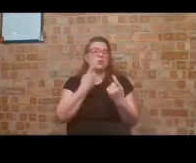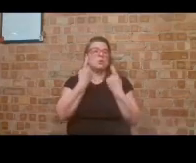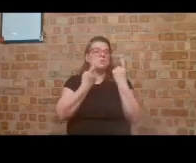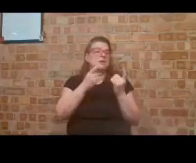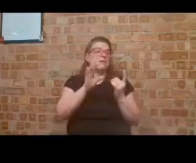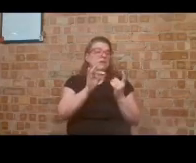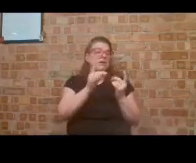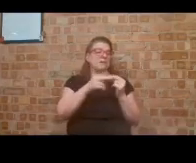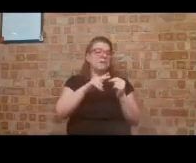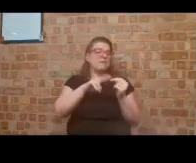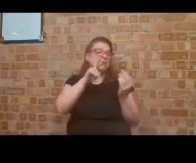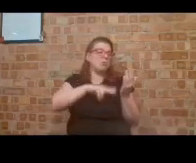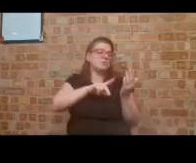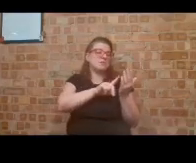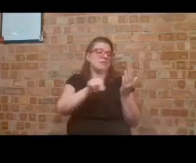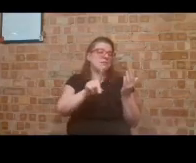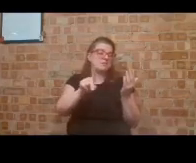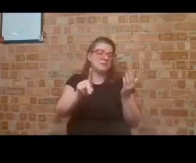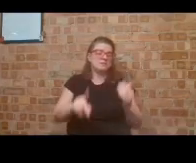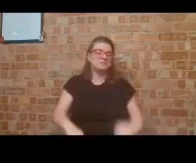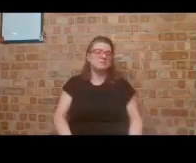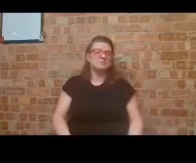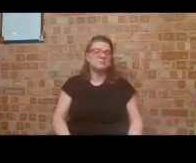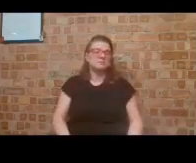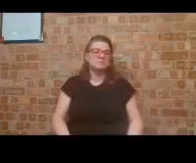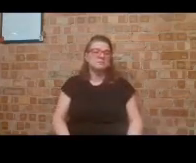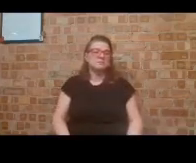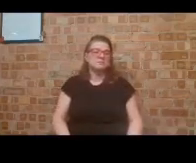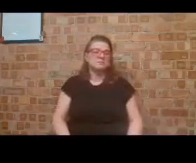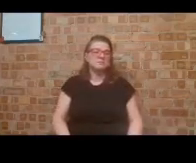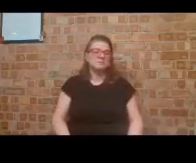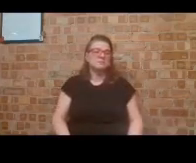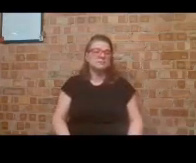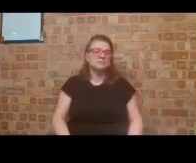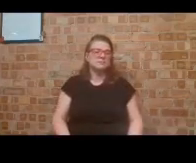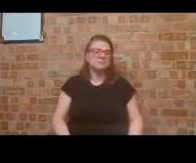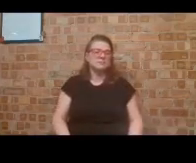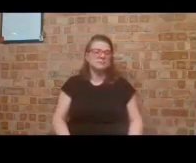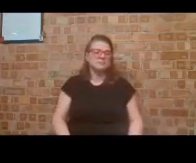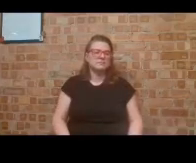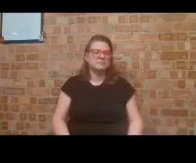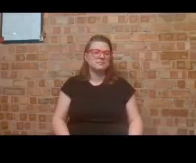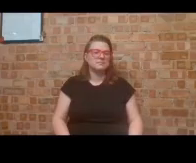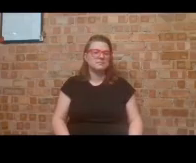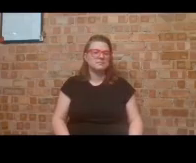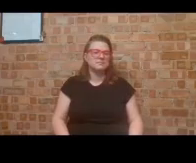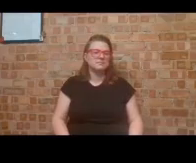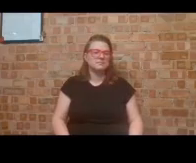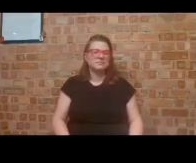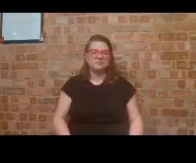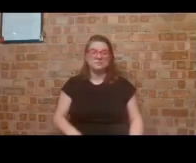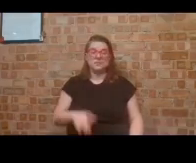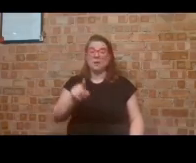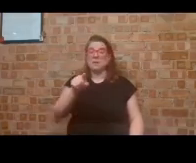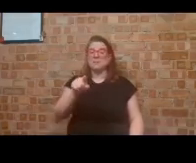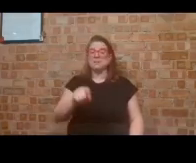one screen, speech. I think even on the main VoiceOver screen, adjust speaking rate. There you go. It's right